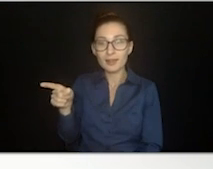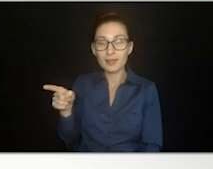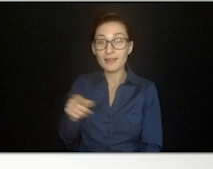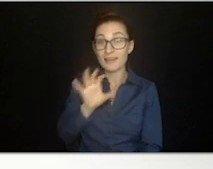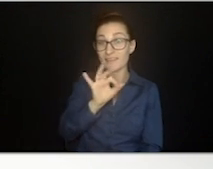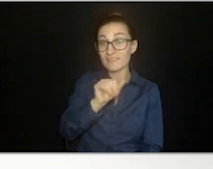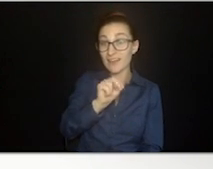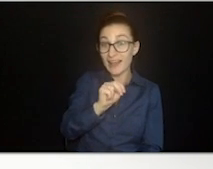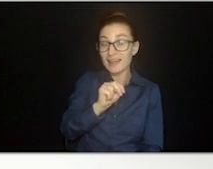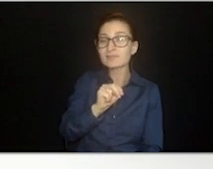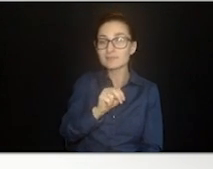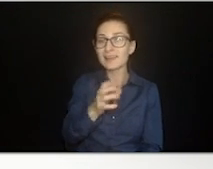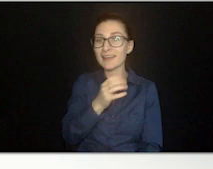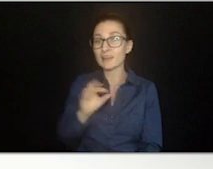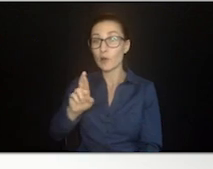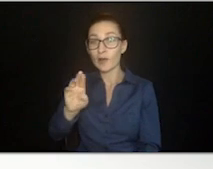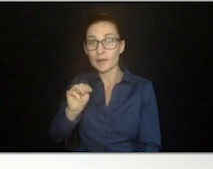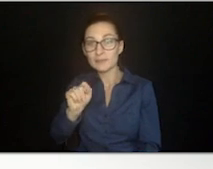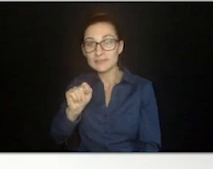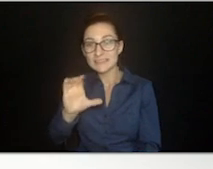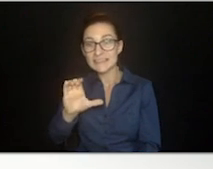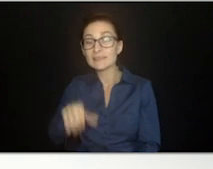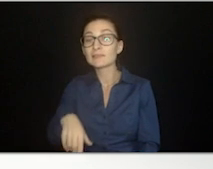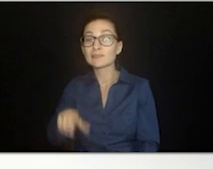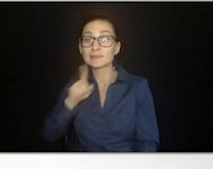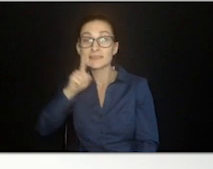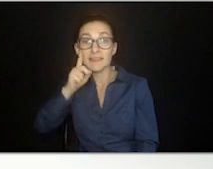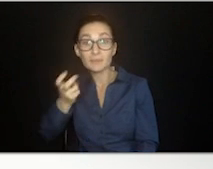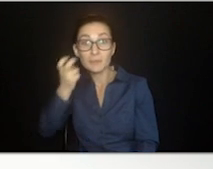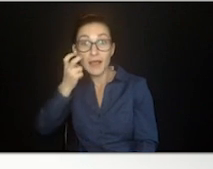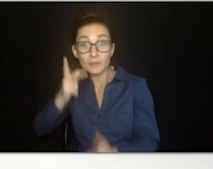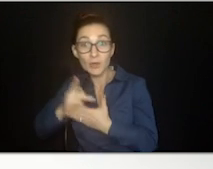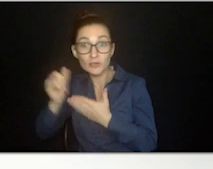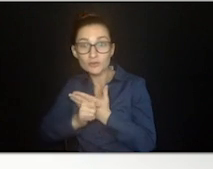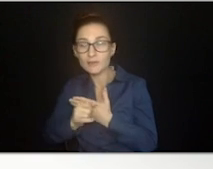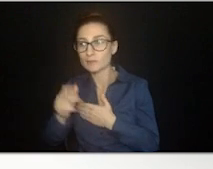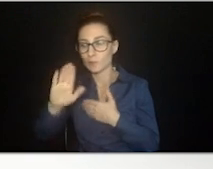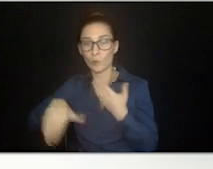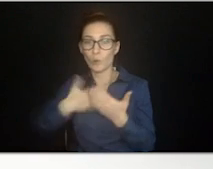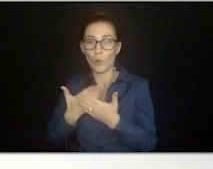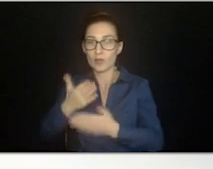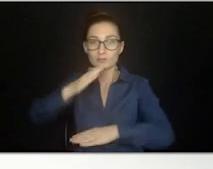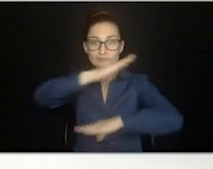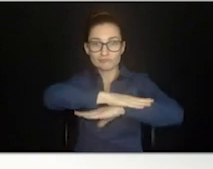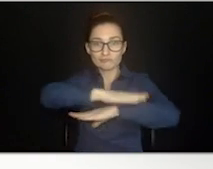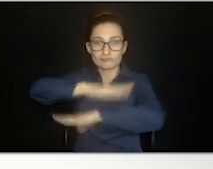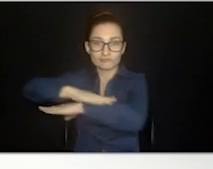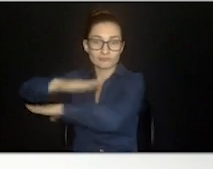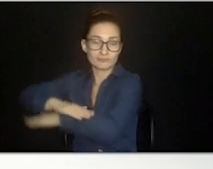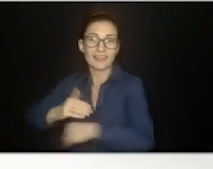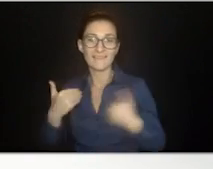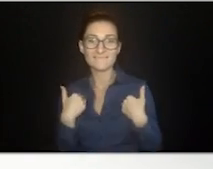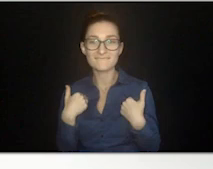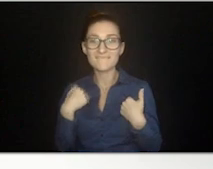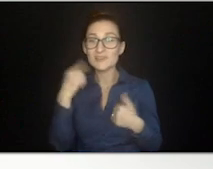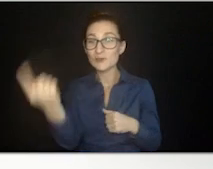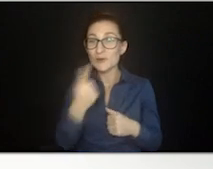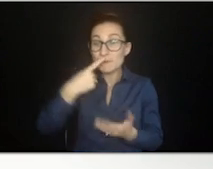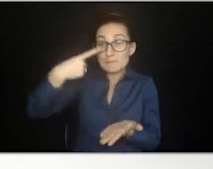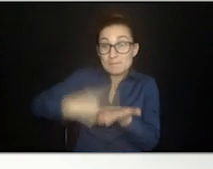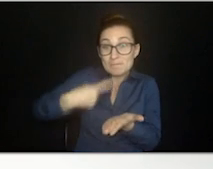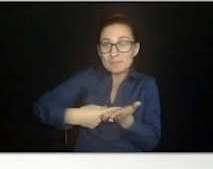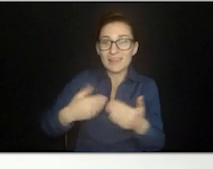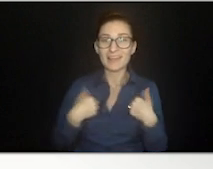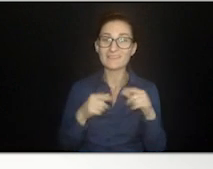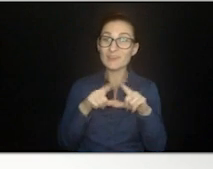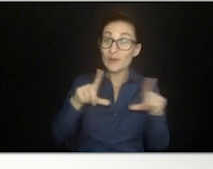table with RMTC and the Deafblind Project. So come find us, come talk to us. We've got cards, we've got lots of